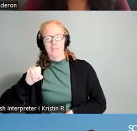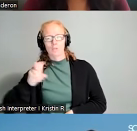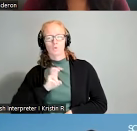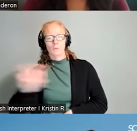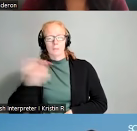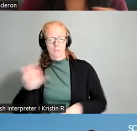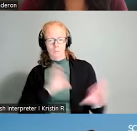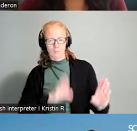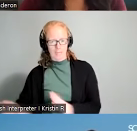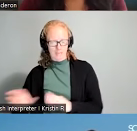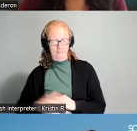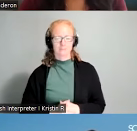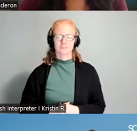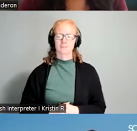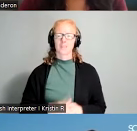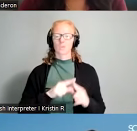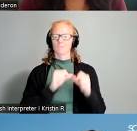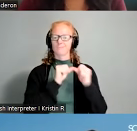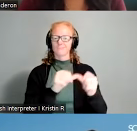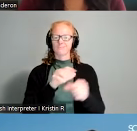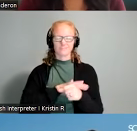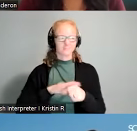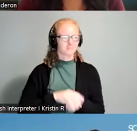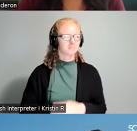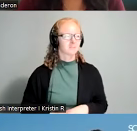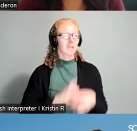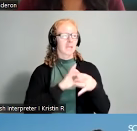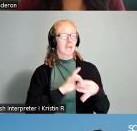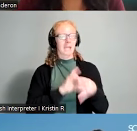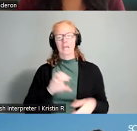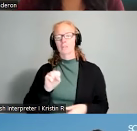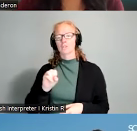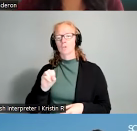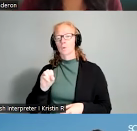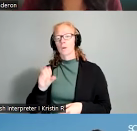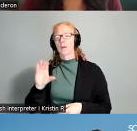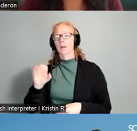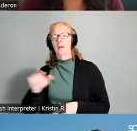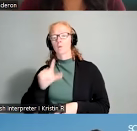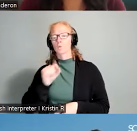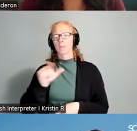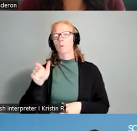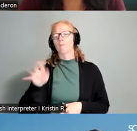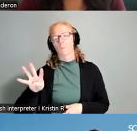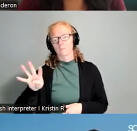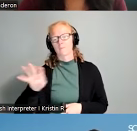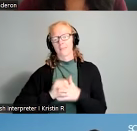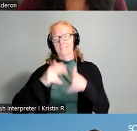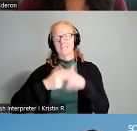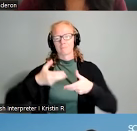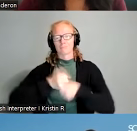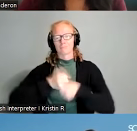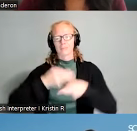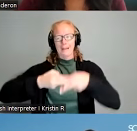Sustainable Community Strategy, also known as Connect SoCal 2024. So I'm going to provide a bit of